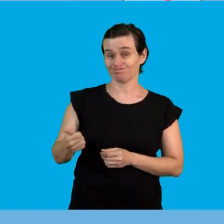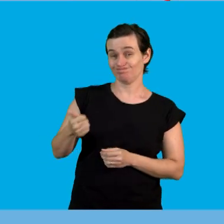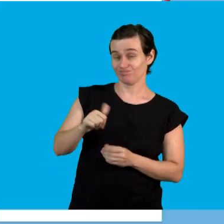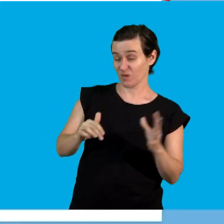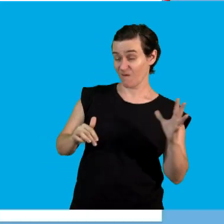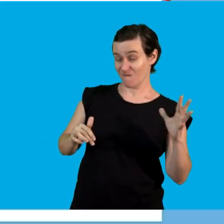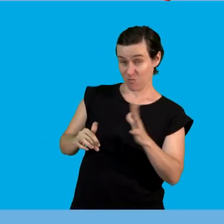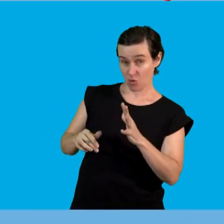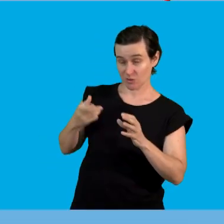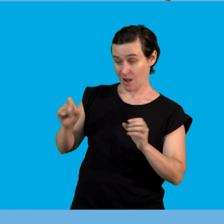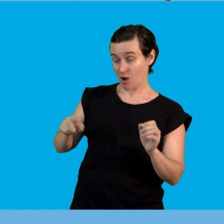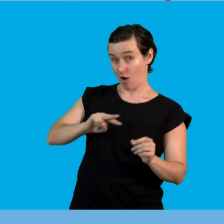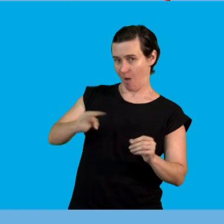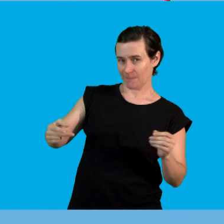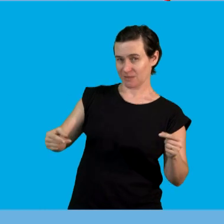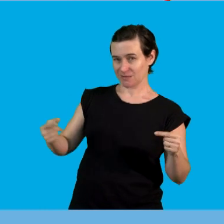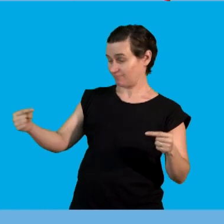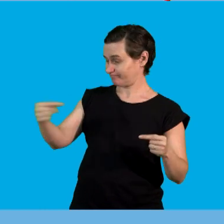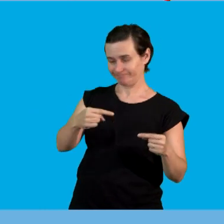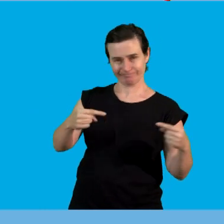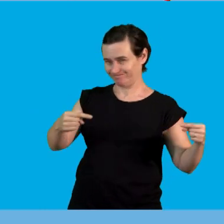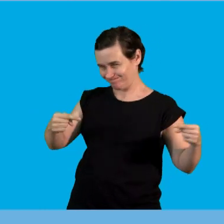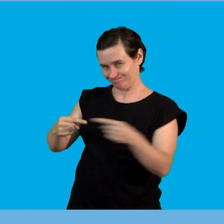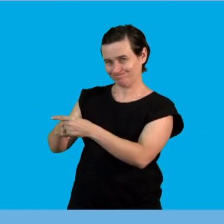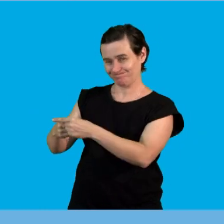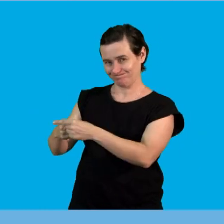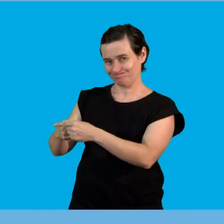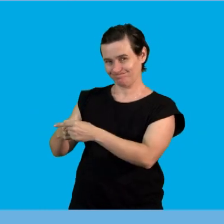another force acting in the opposite direction,